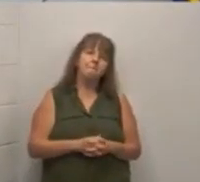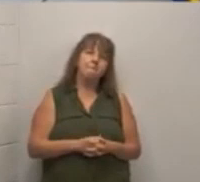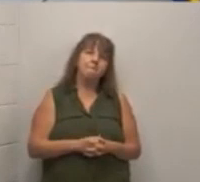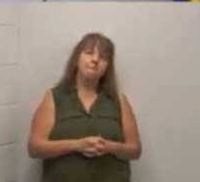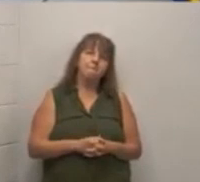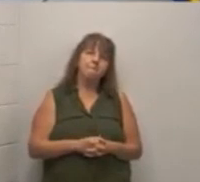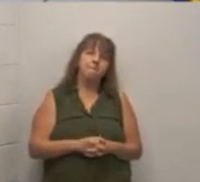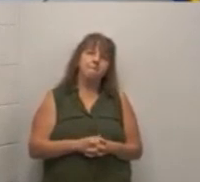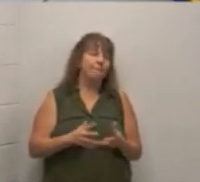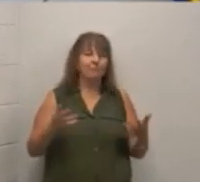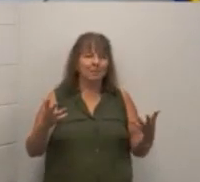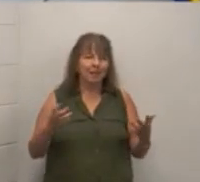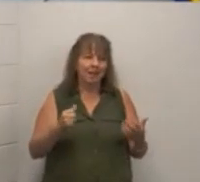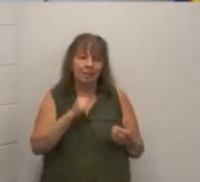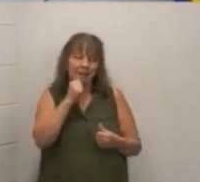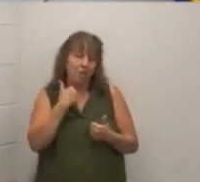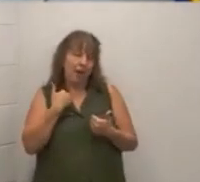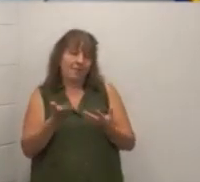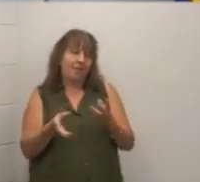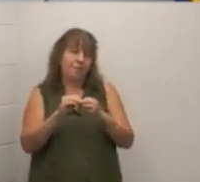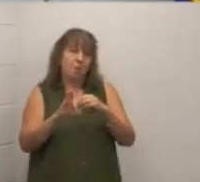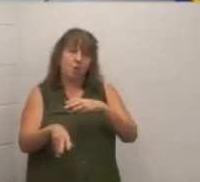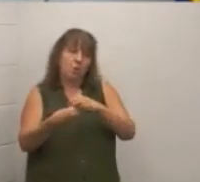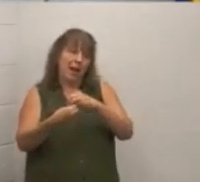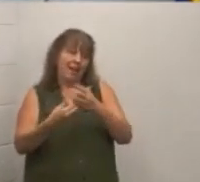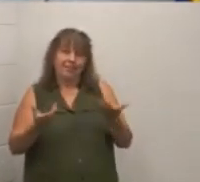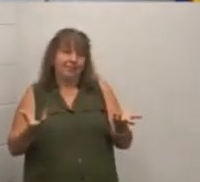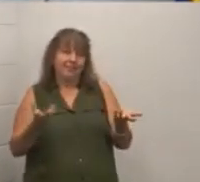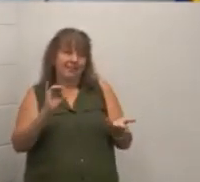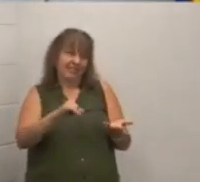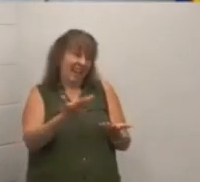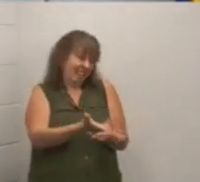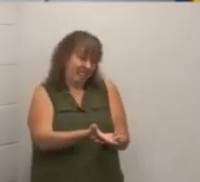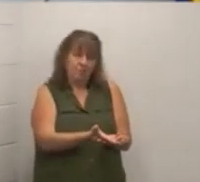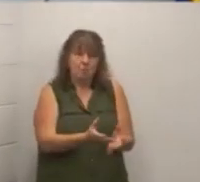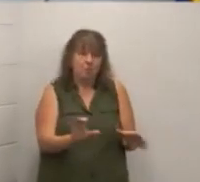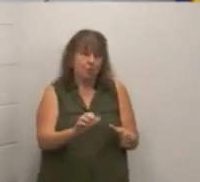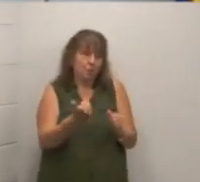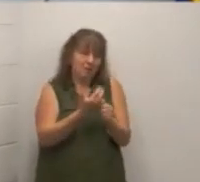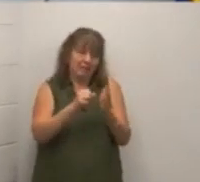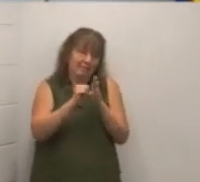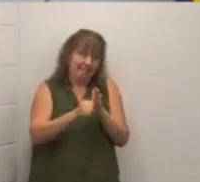I don't know that I could really add any more. That covers everything from what I think.